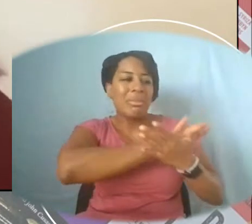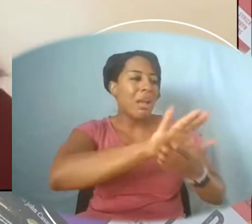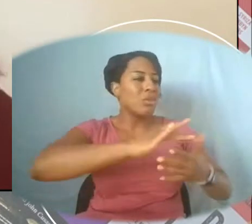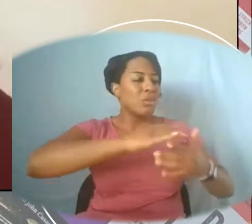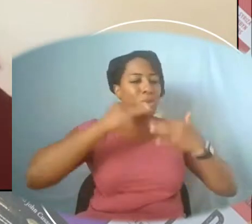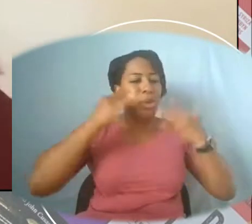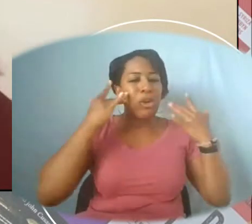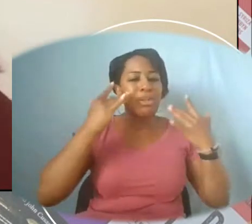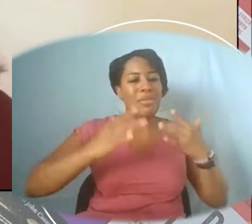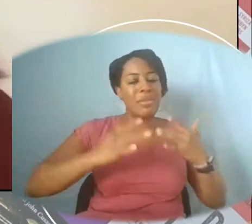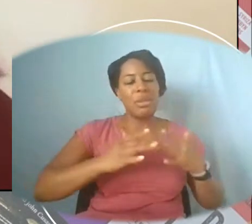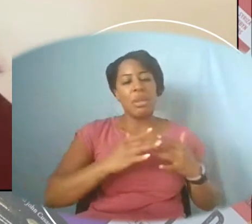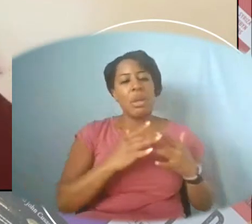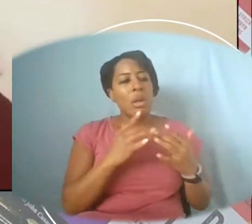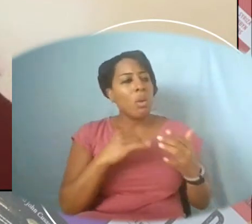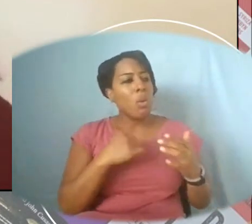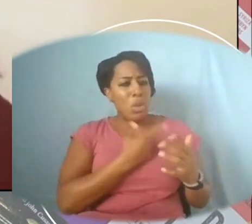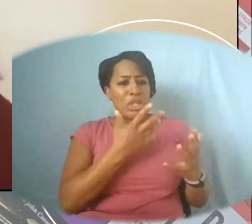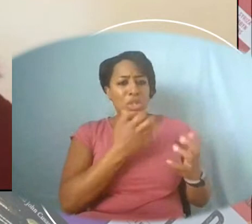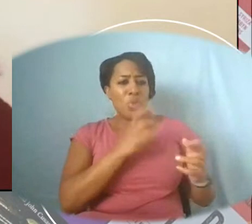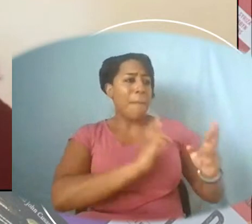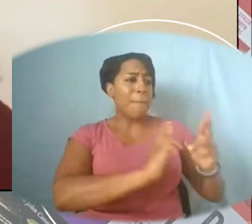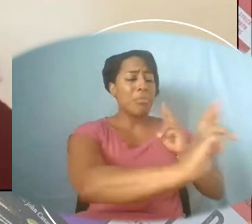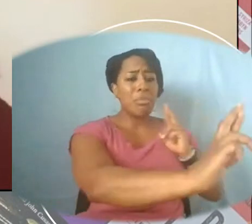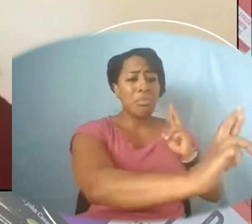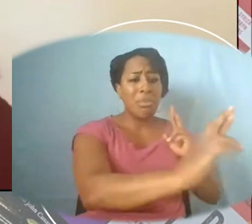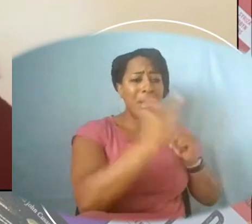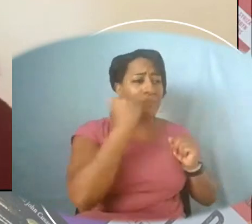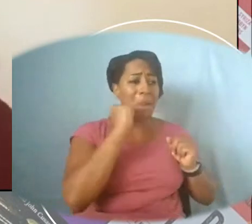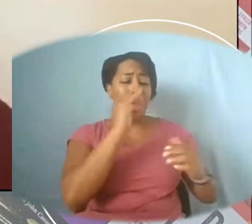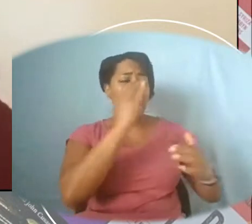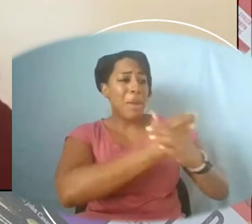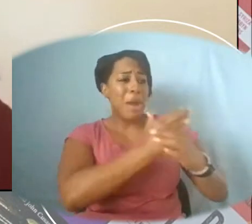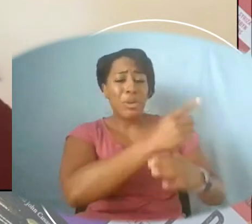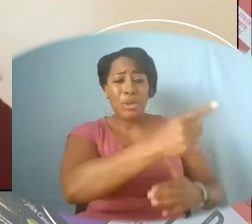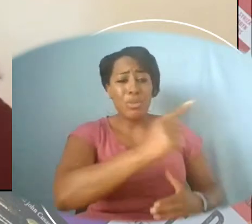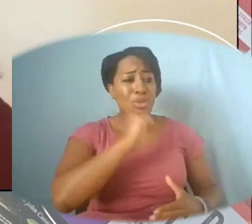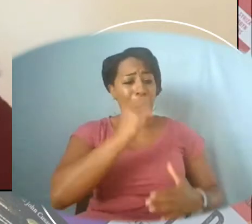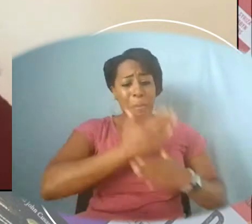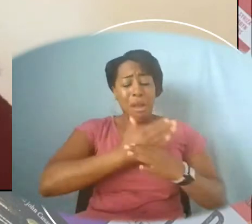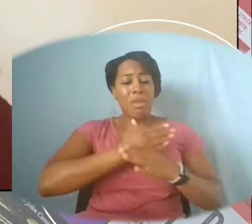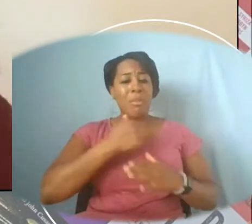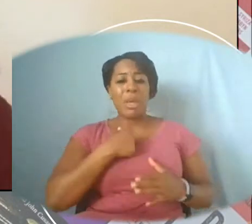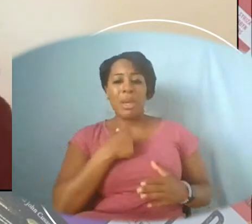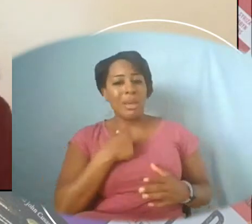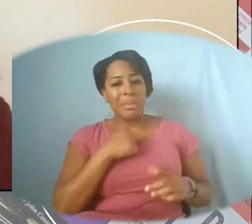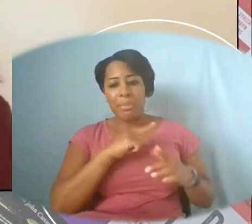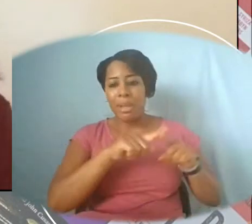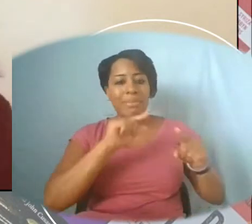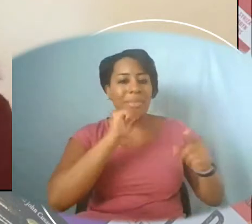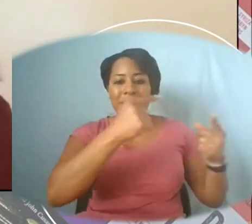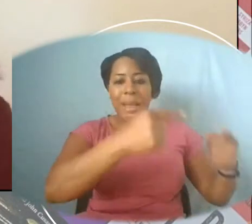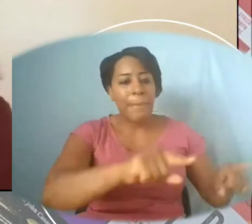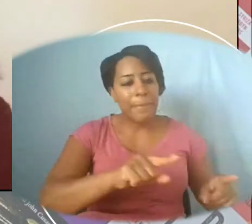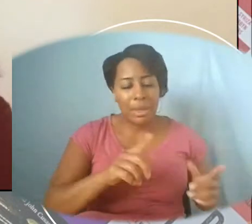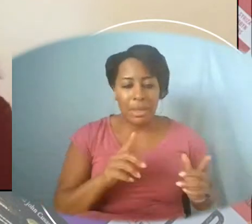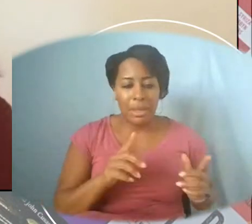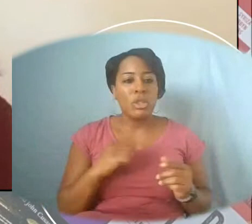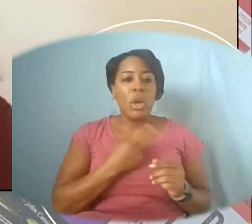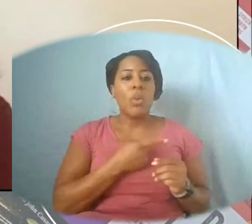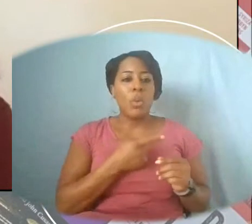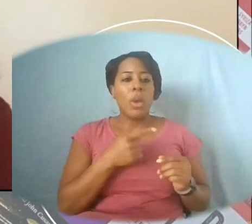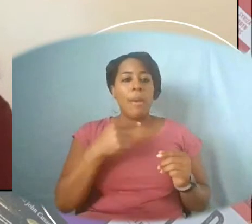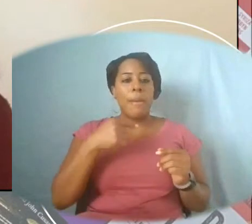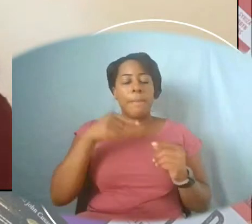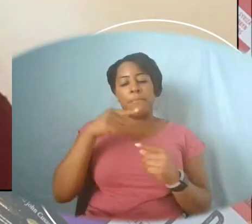just mutual respect. If I'm not messing with you, quit messing with me. It just doesn't happen. And so Me Too Behind Bars